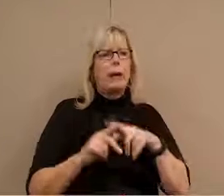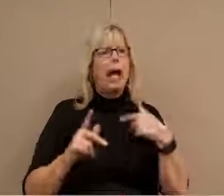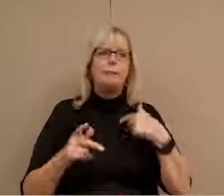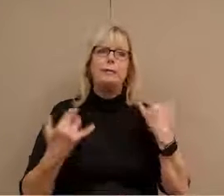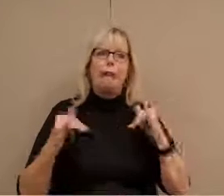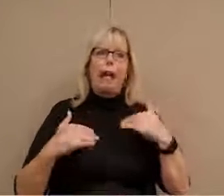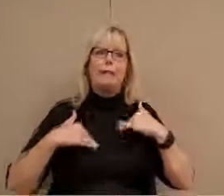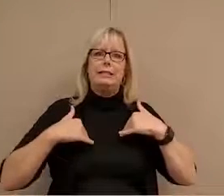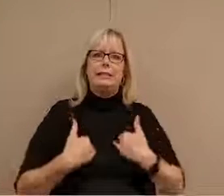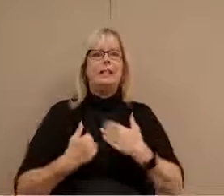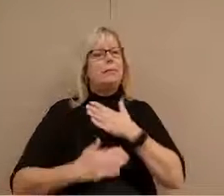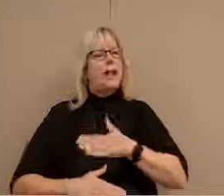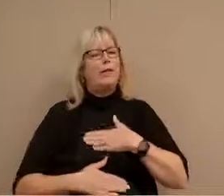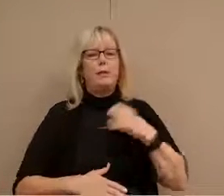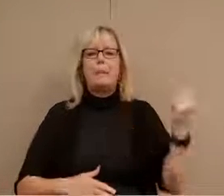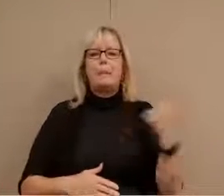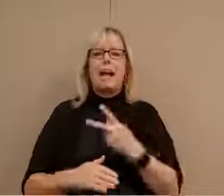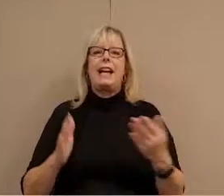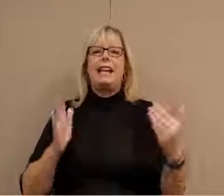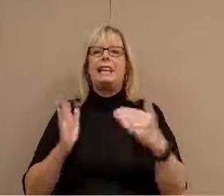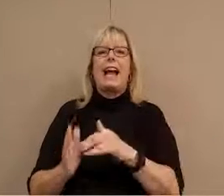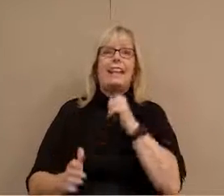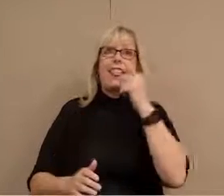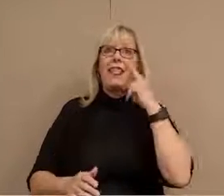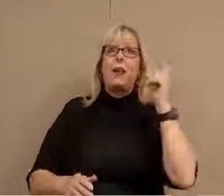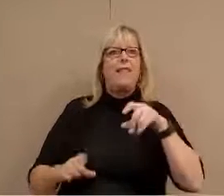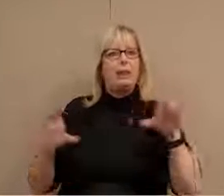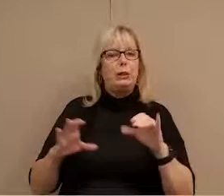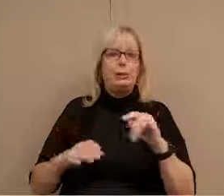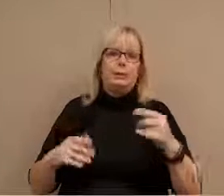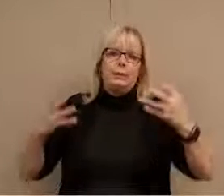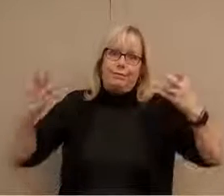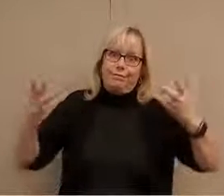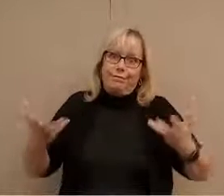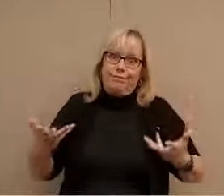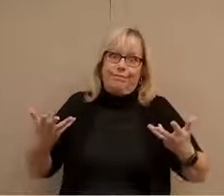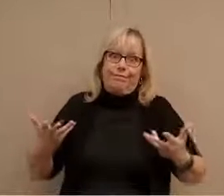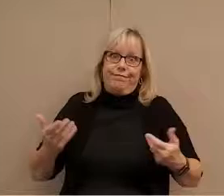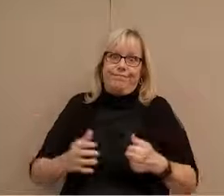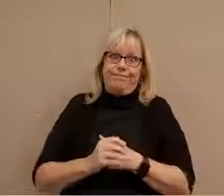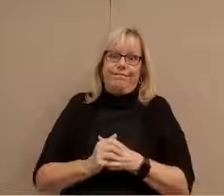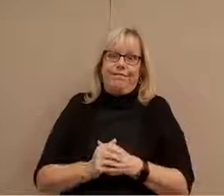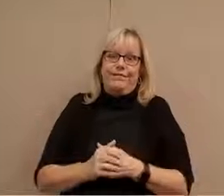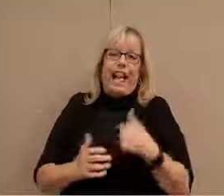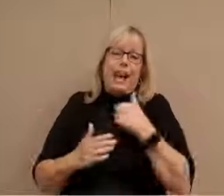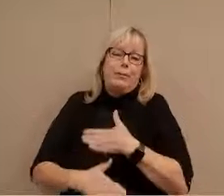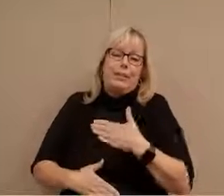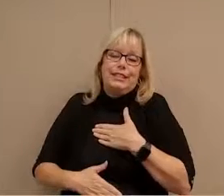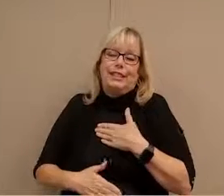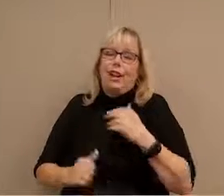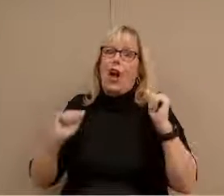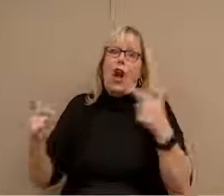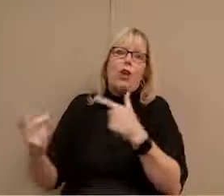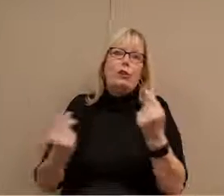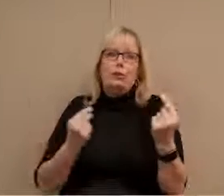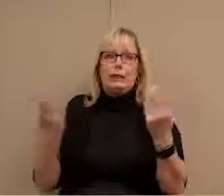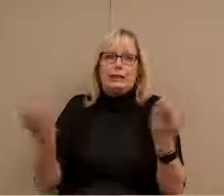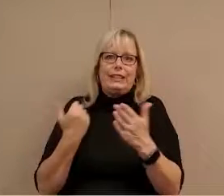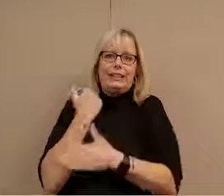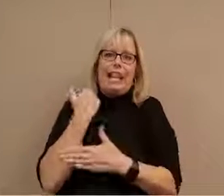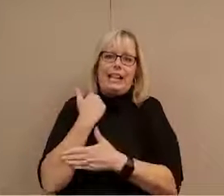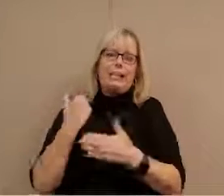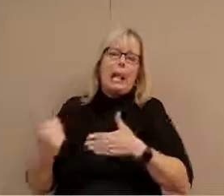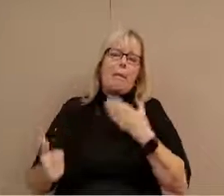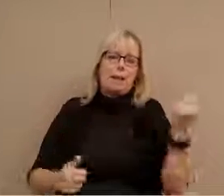it's a pleasure to be back again. Didn't think we'd have to do it, but I appreciate everything you're doing at the county, and it's good to be